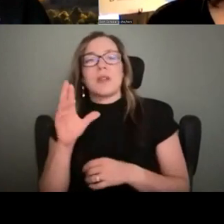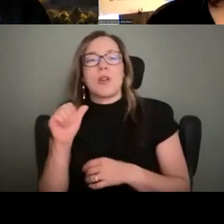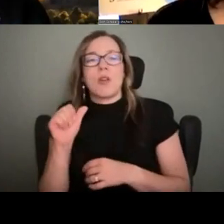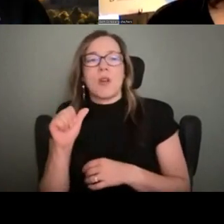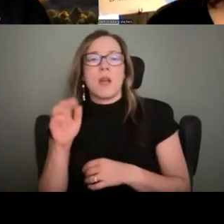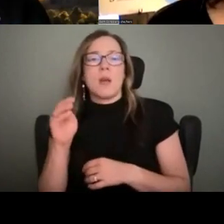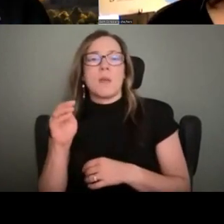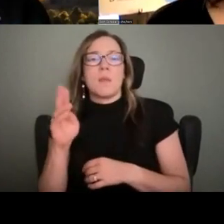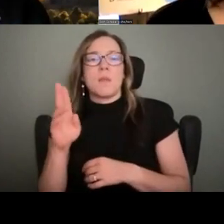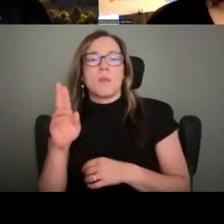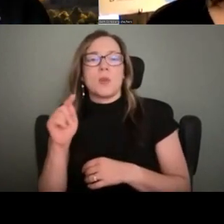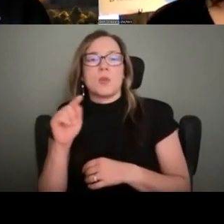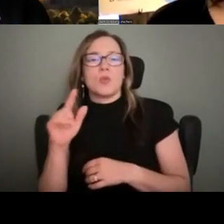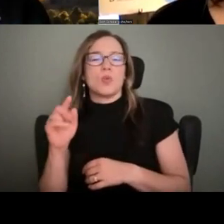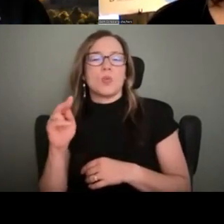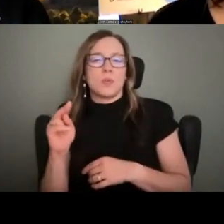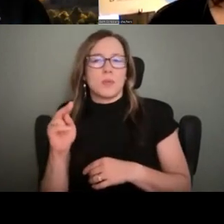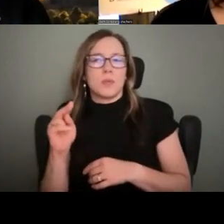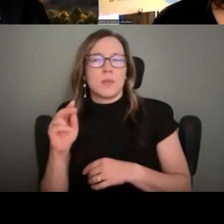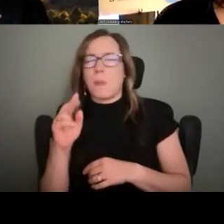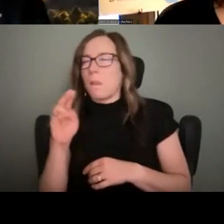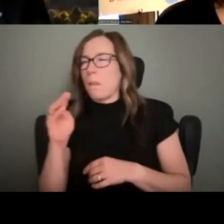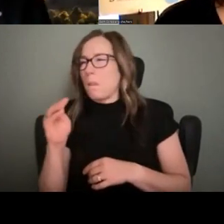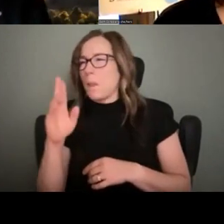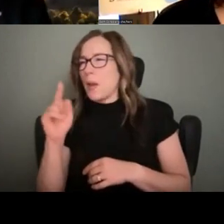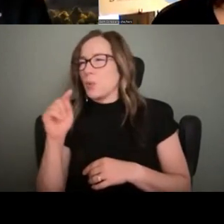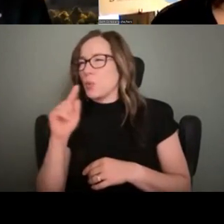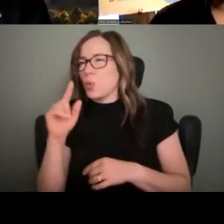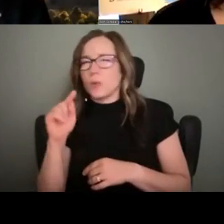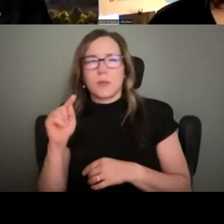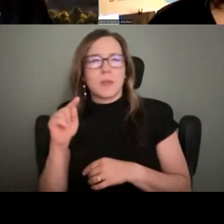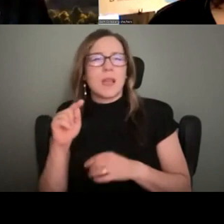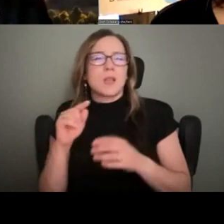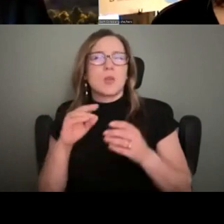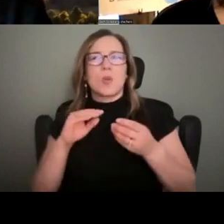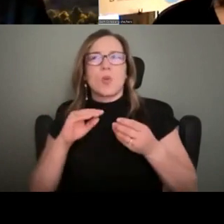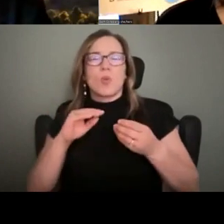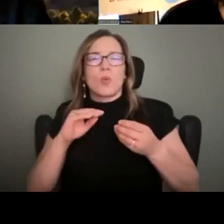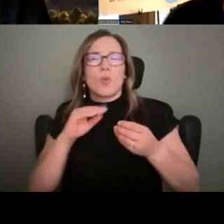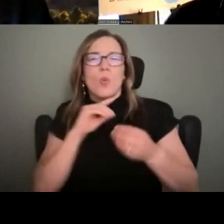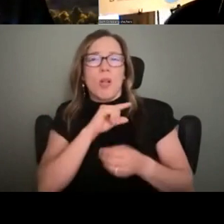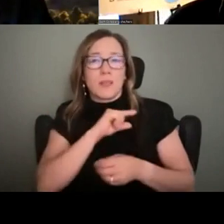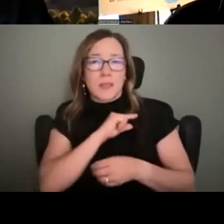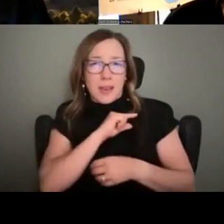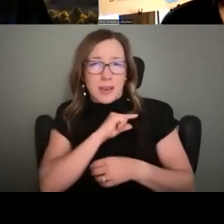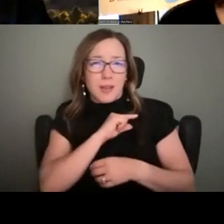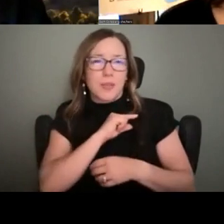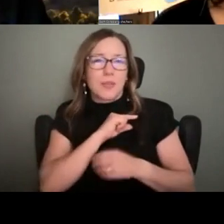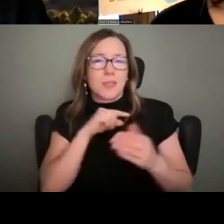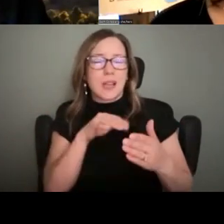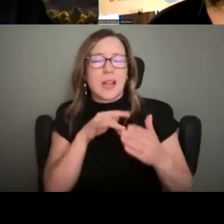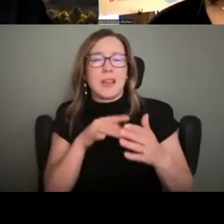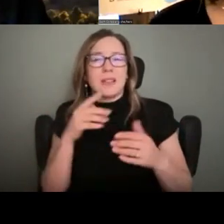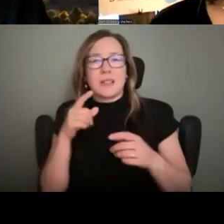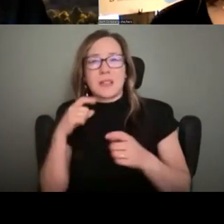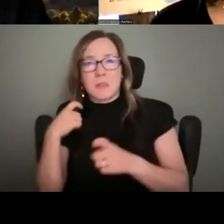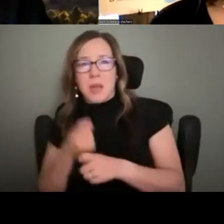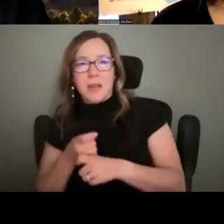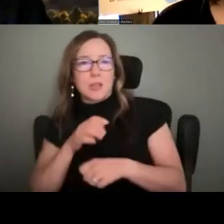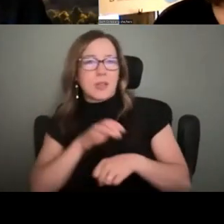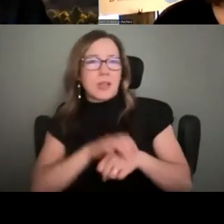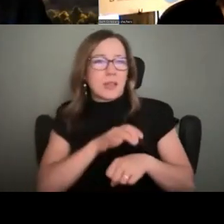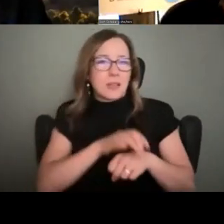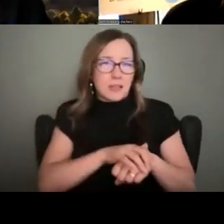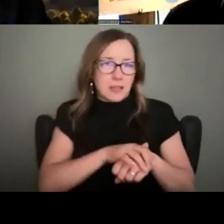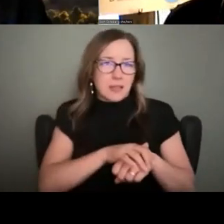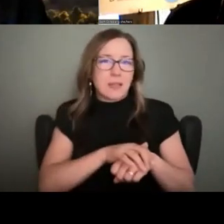study, which was a qualitative study of Spanish and English speaking memory cafe participants,